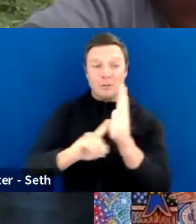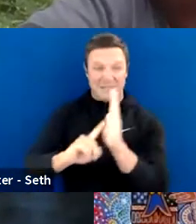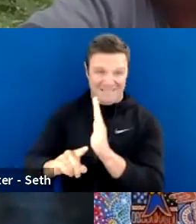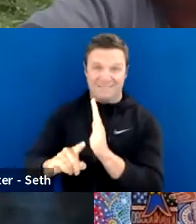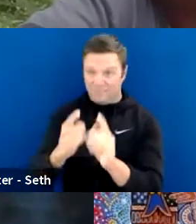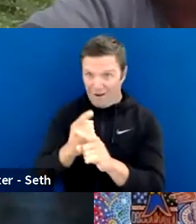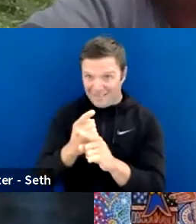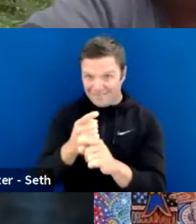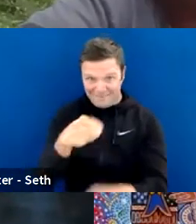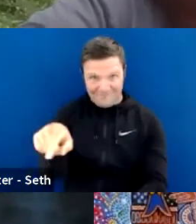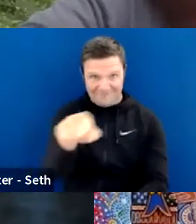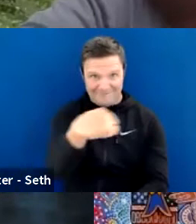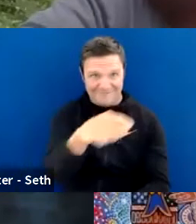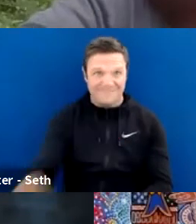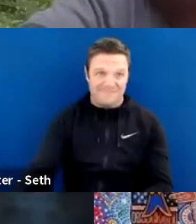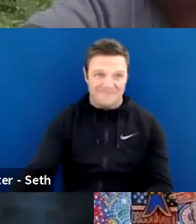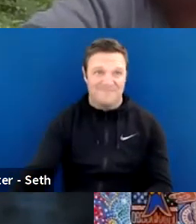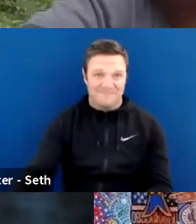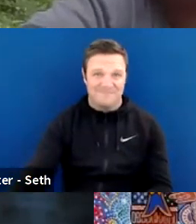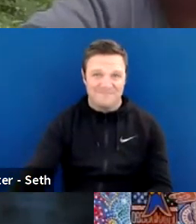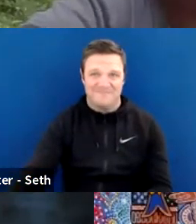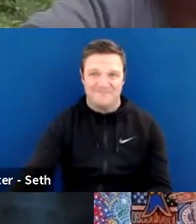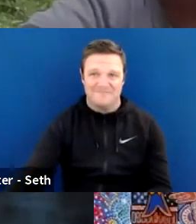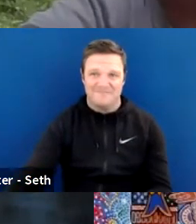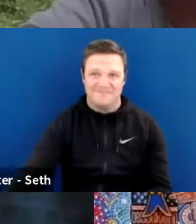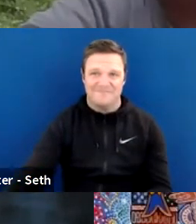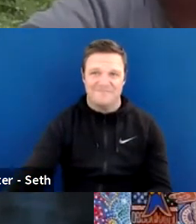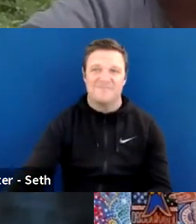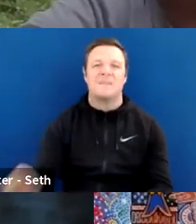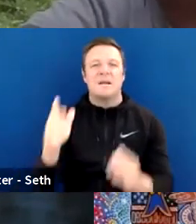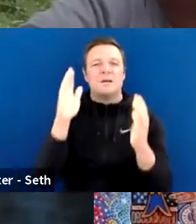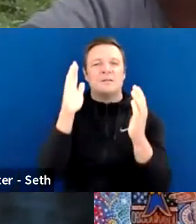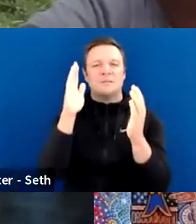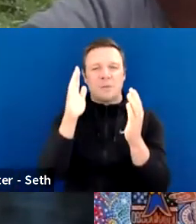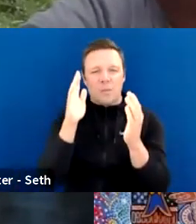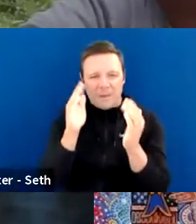right? So we hope that that will help you,